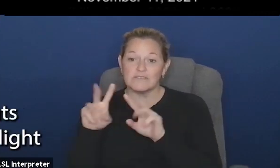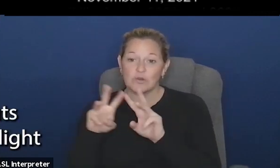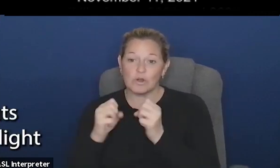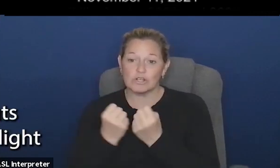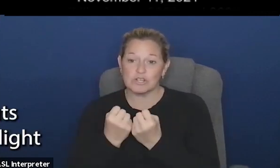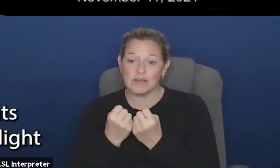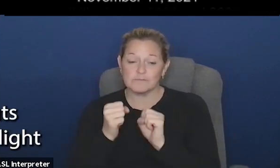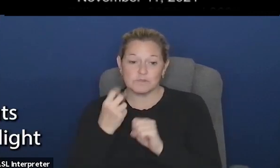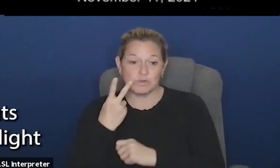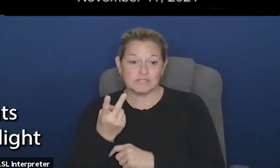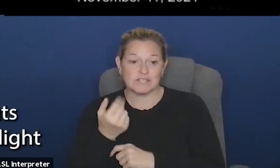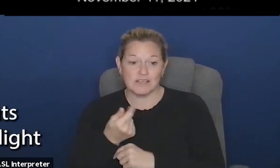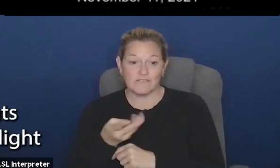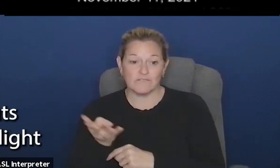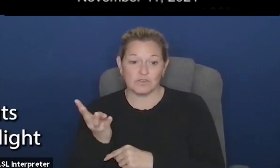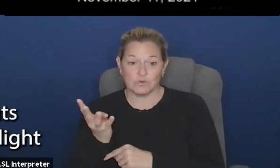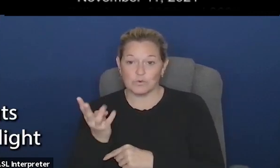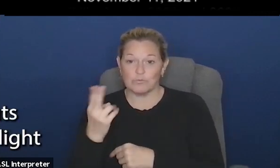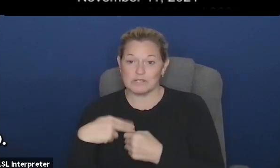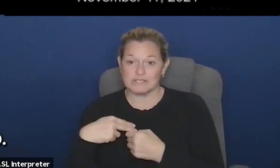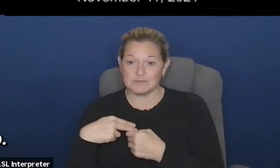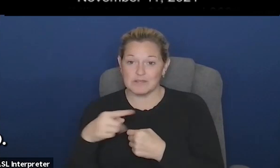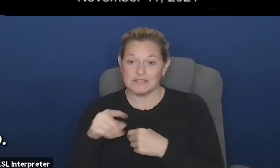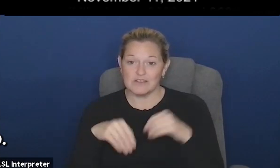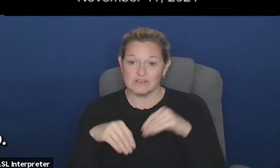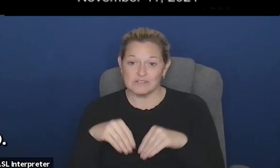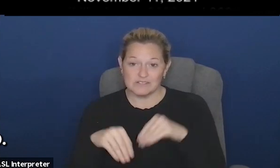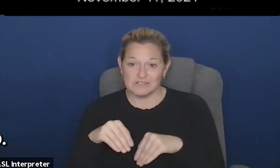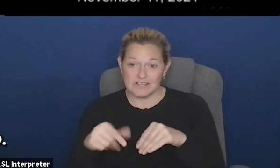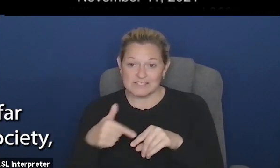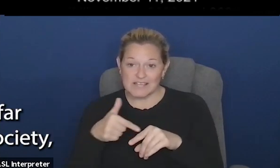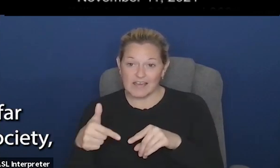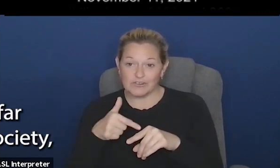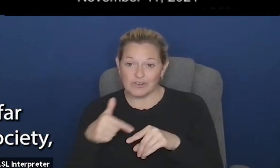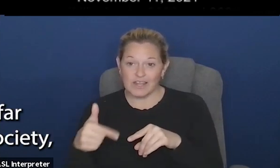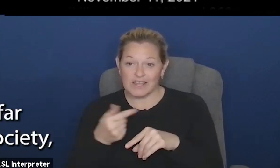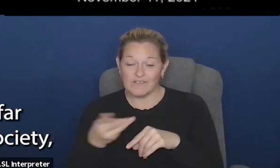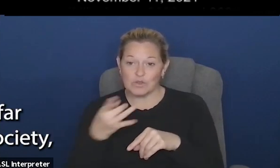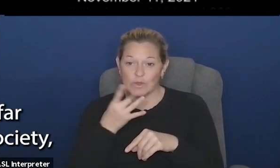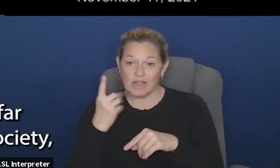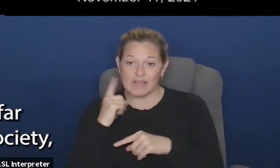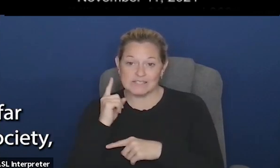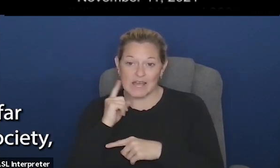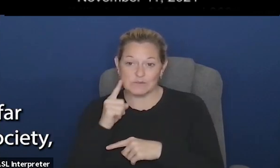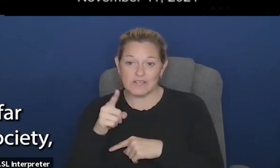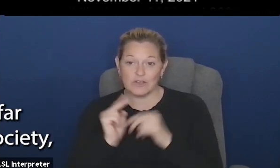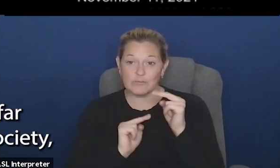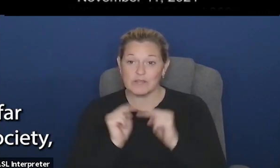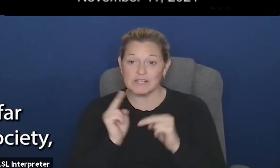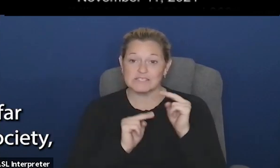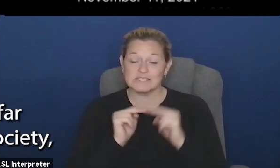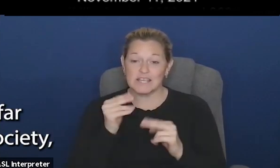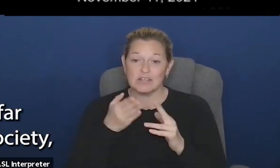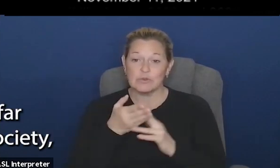picture of 2 participants soldering and assembling one of their light sounds that they built in this workshop. And so we've hosted workshops so far through the